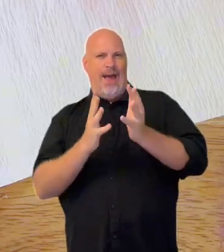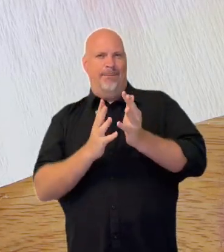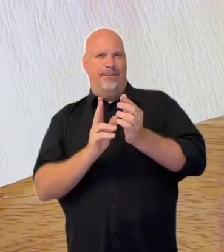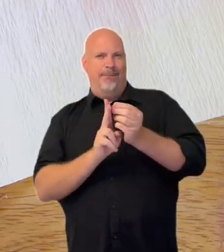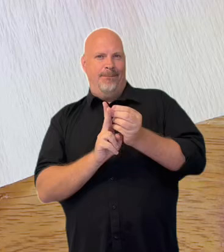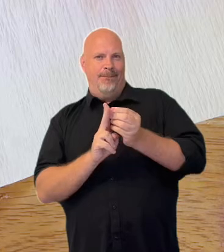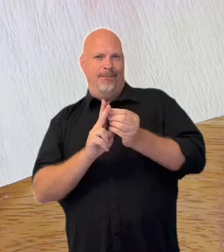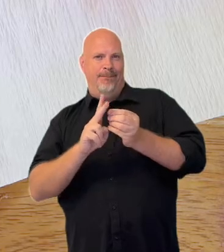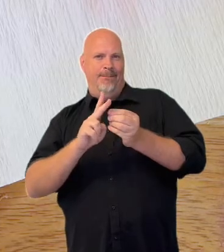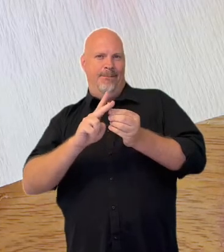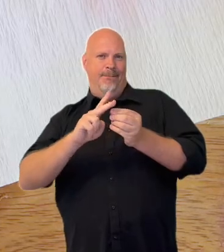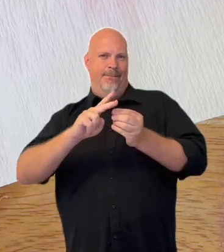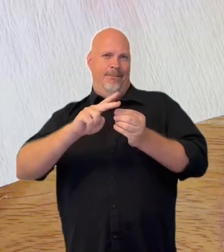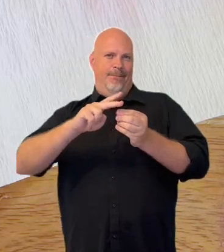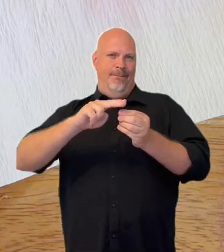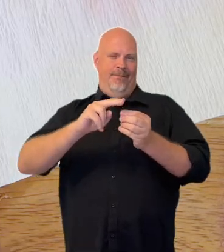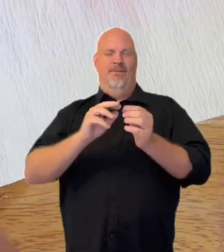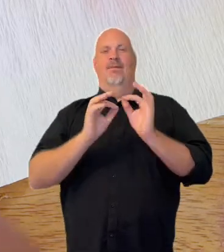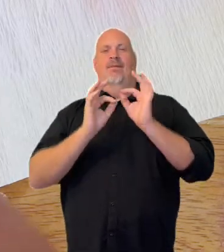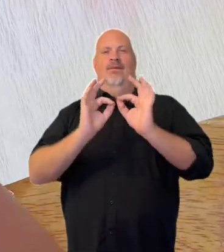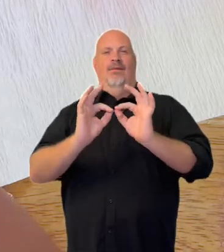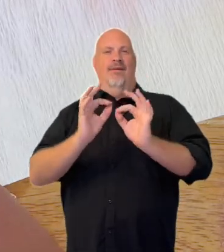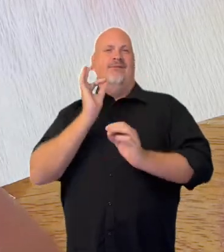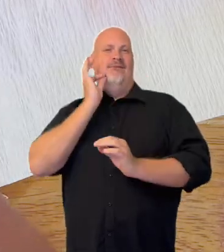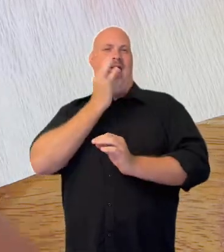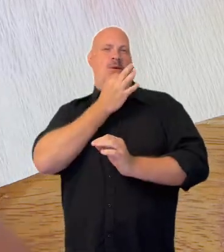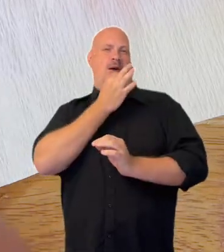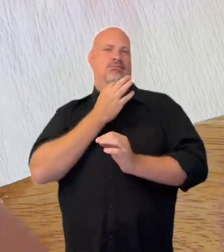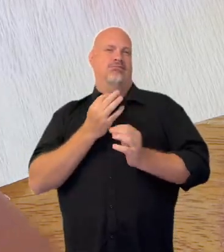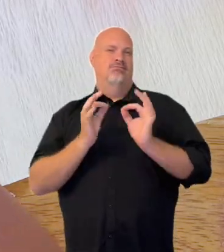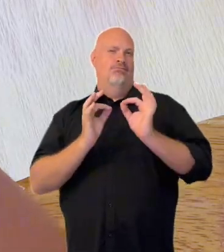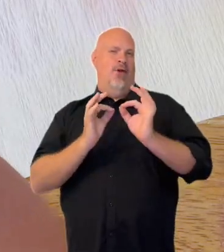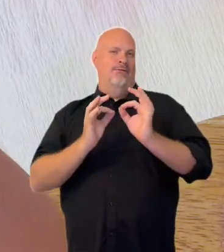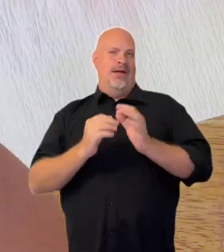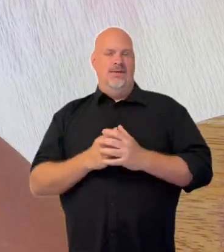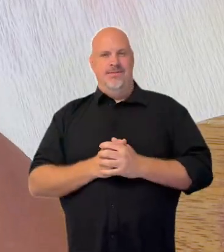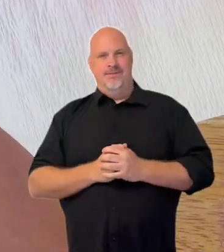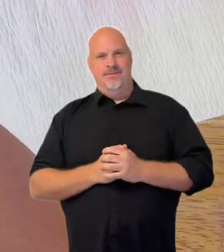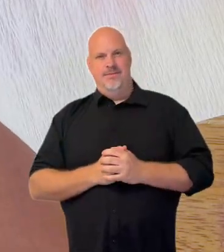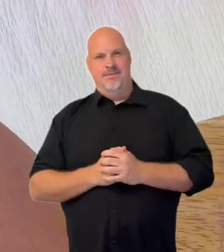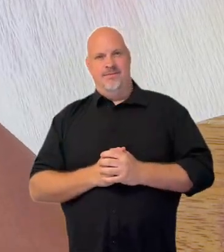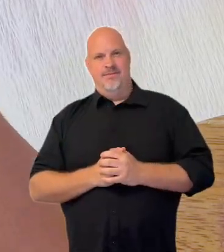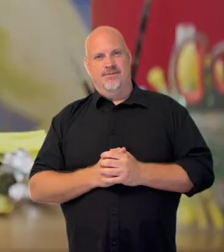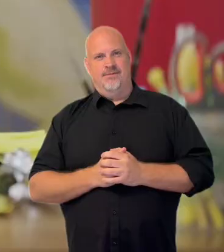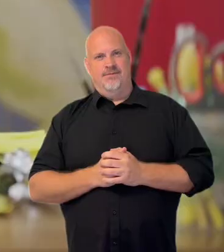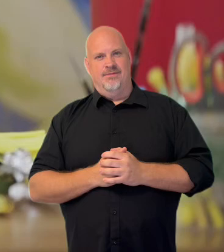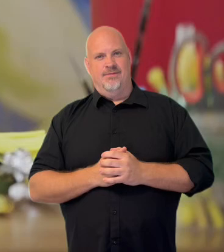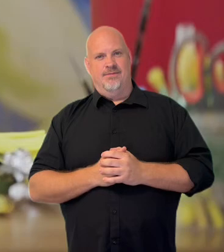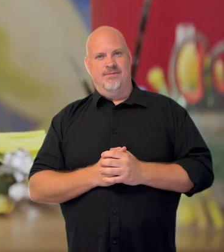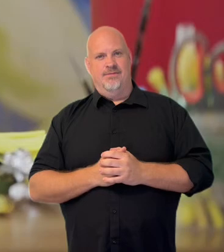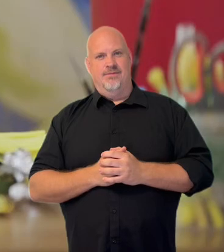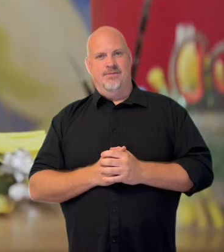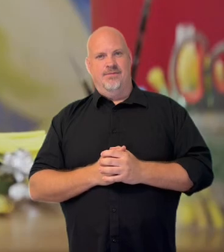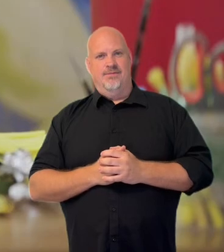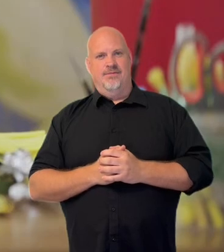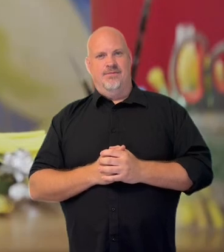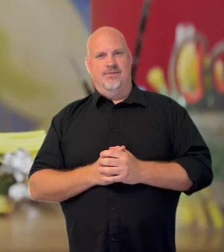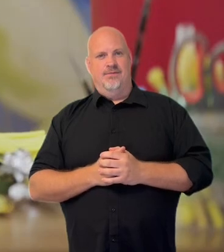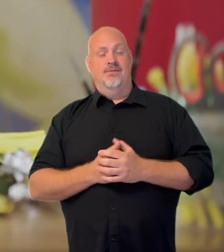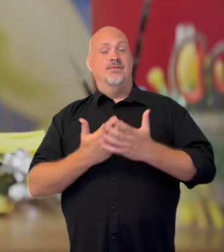And now what you will have are multiple petal shapes.